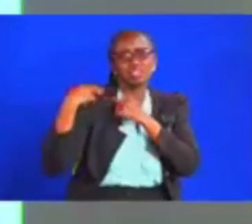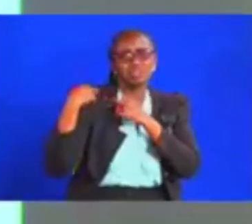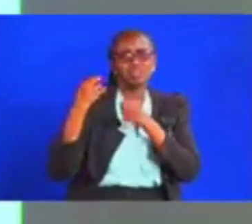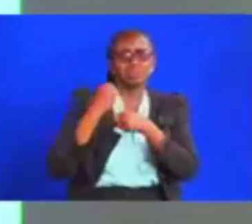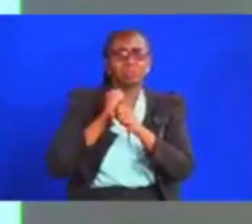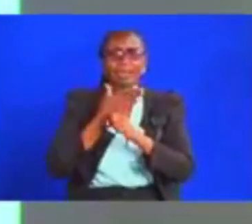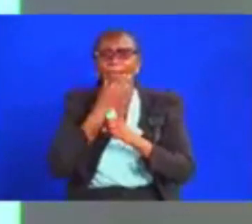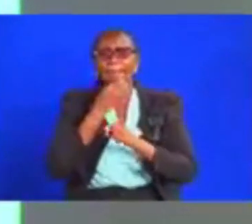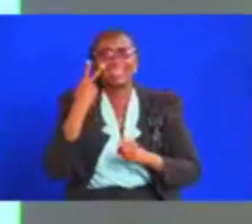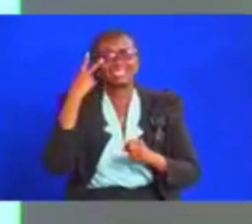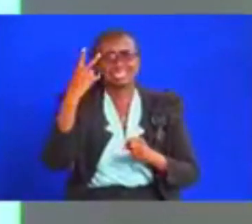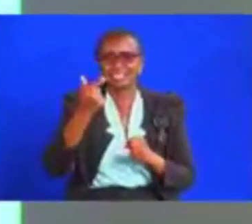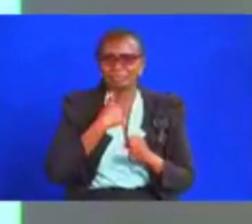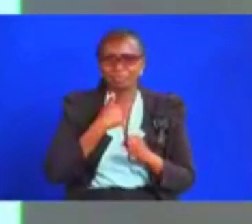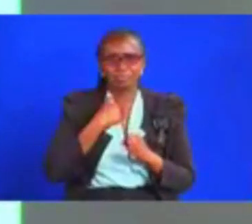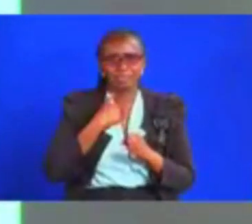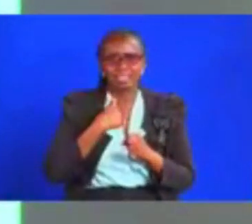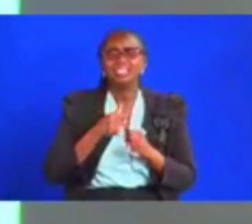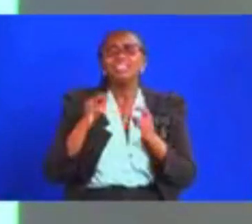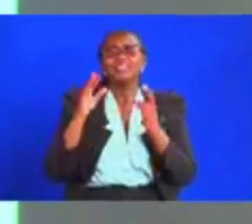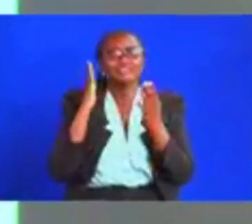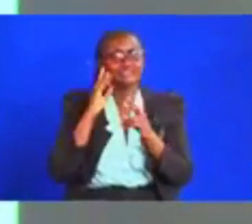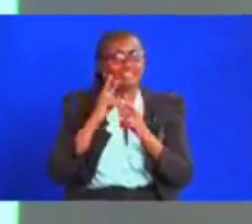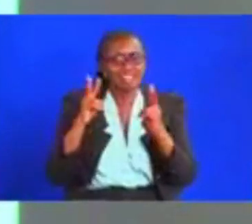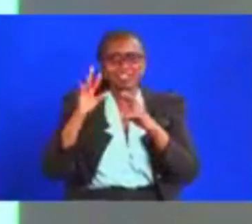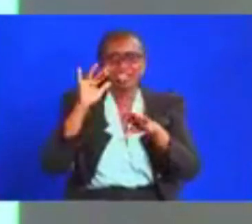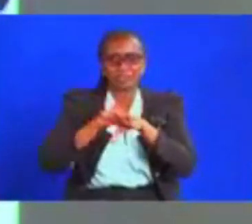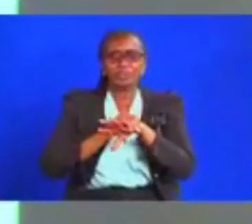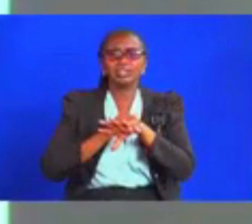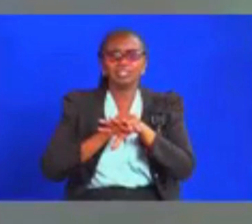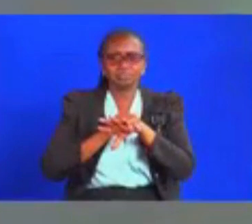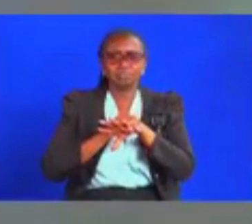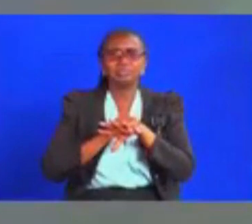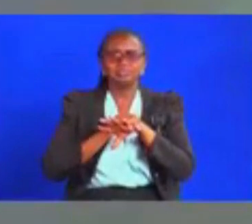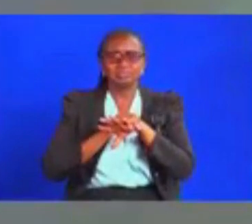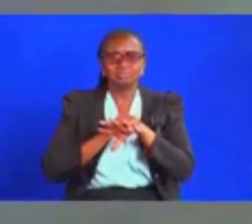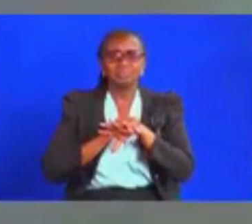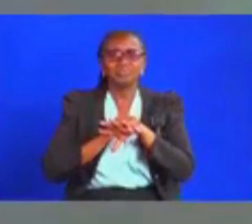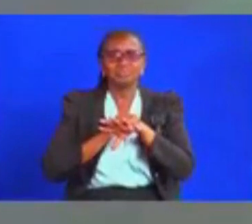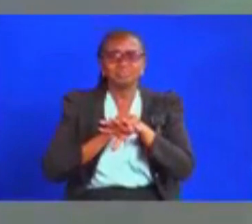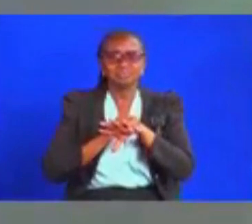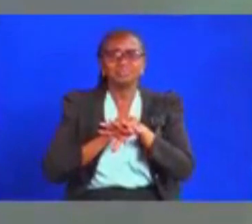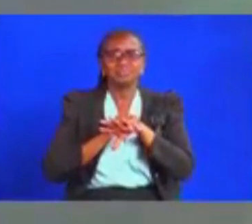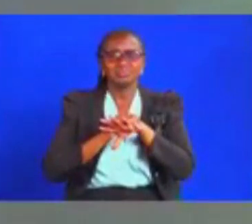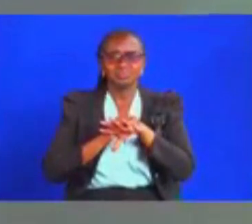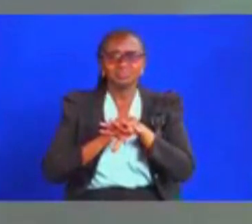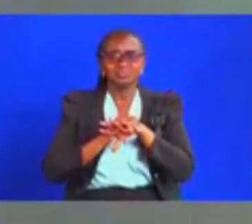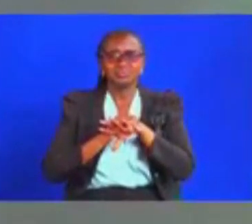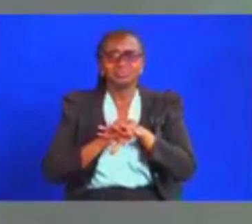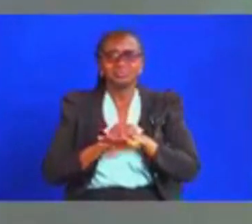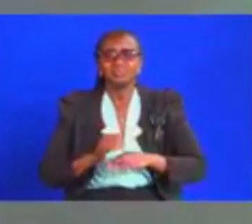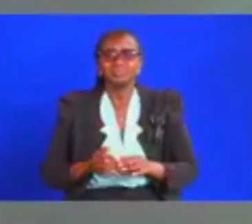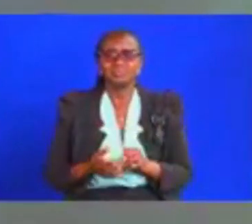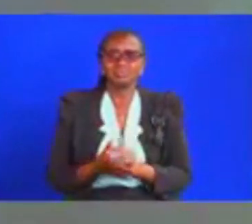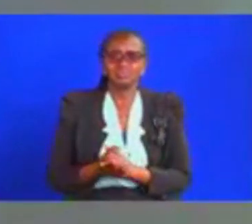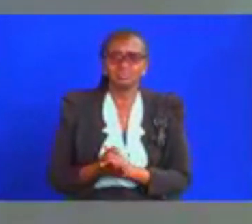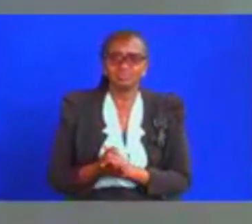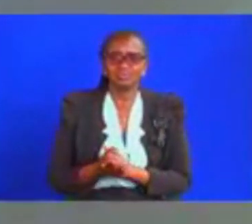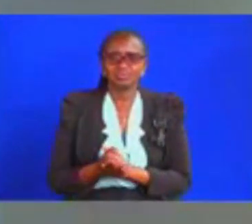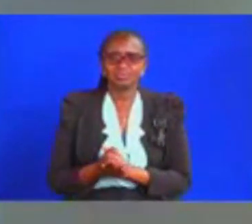me. It is amazing. Now listen, we'll find somewhere to wrap up. I know that I've stretched you a bit.